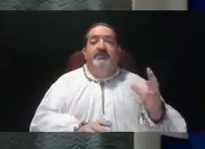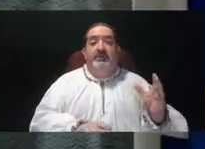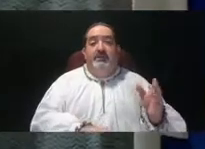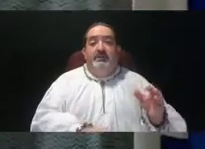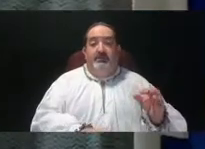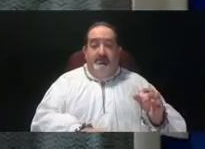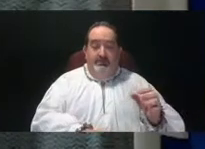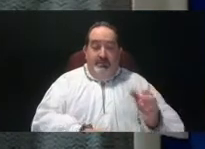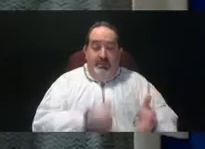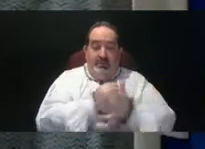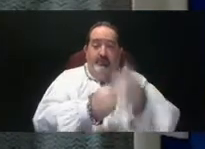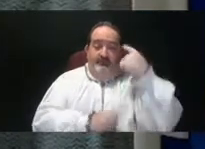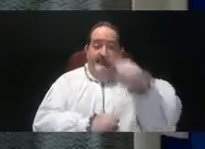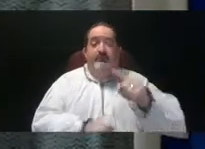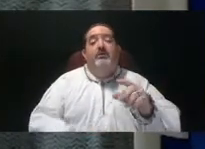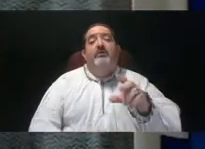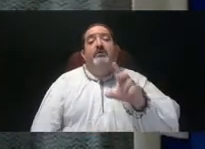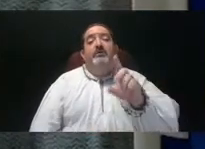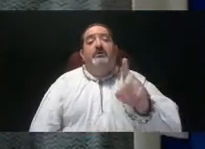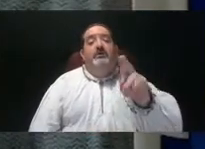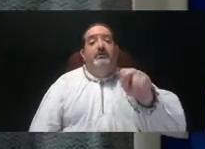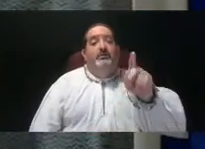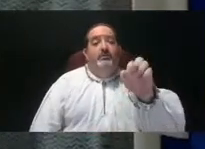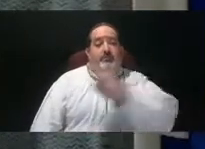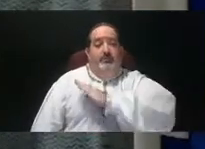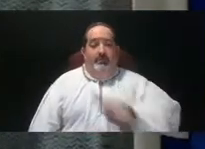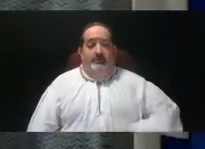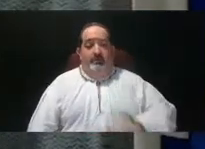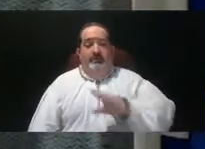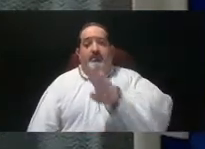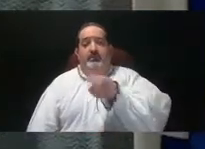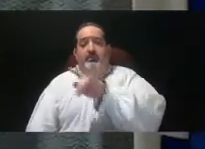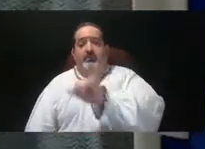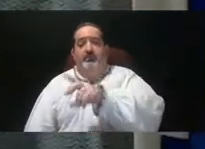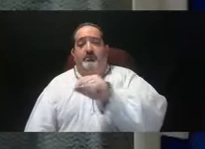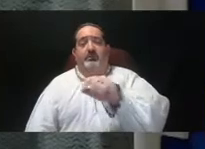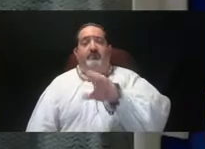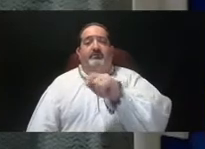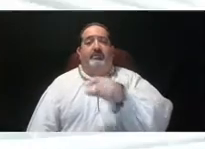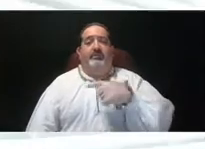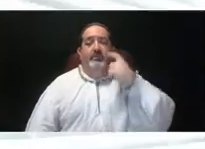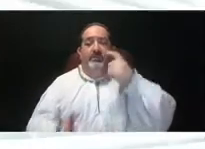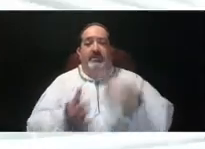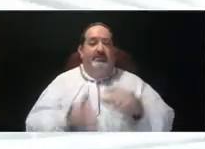Dunor, do we, Bjorn and Rasheen, recognize Andrew Baird.